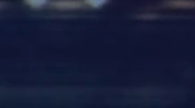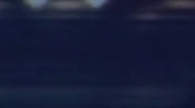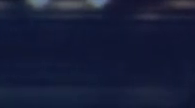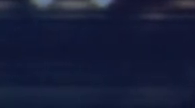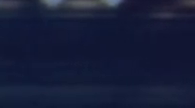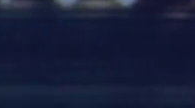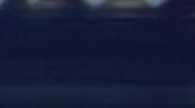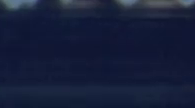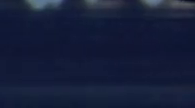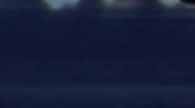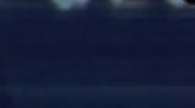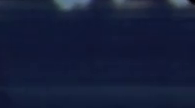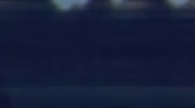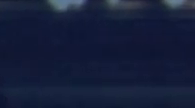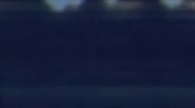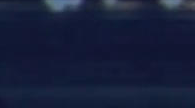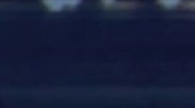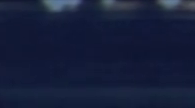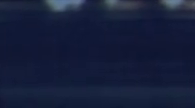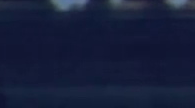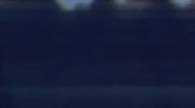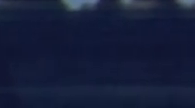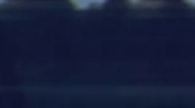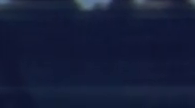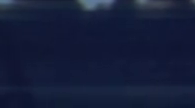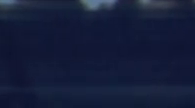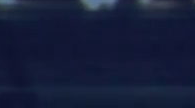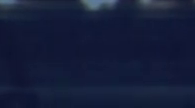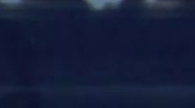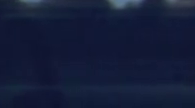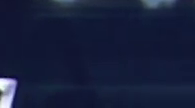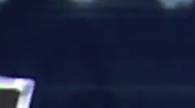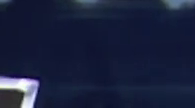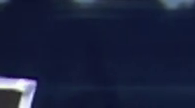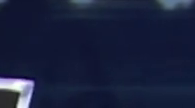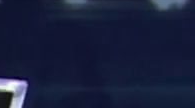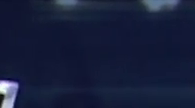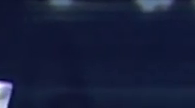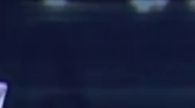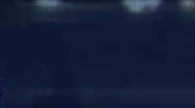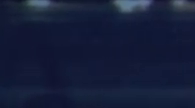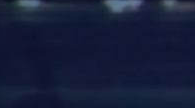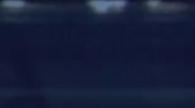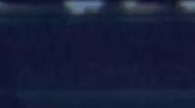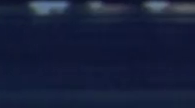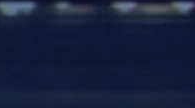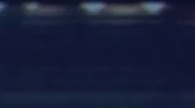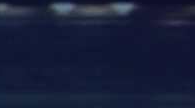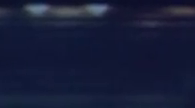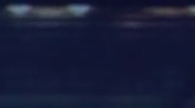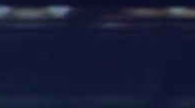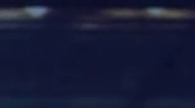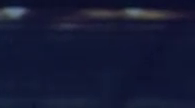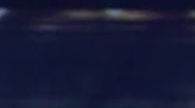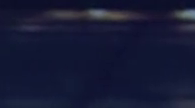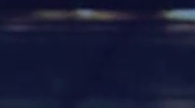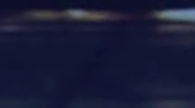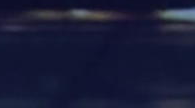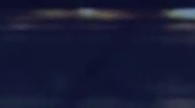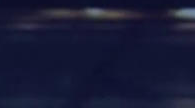listening is the fact that the theme really is that you are the heart of public